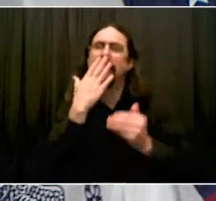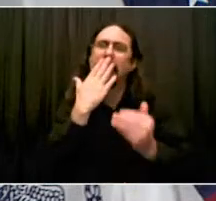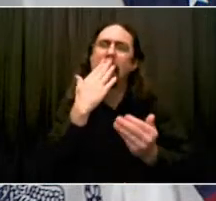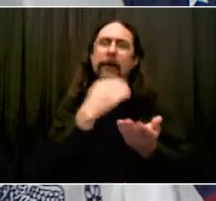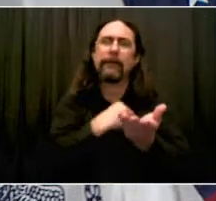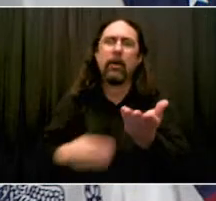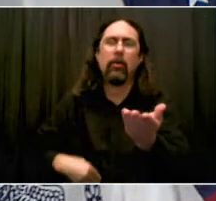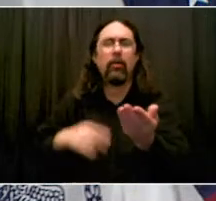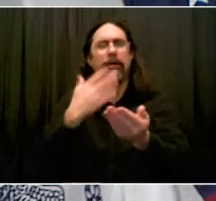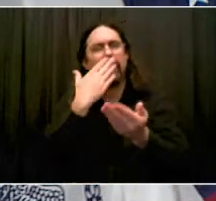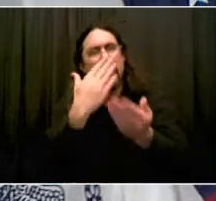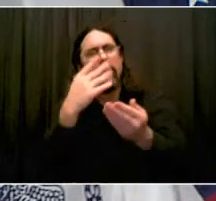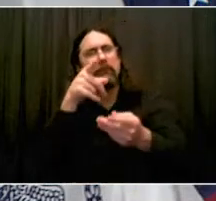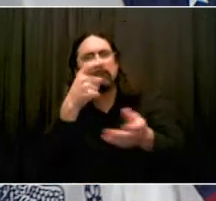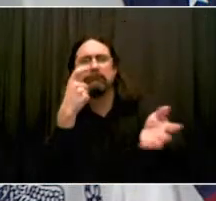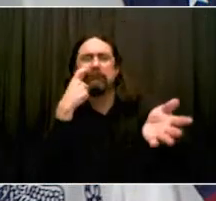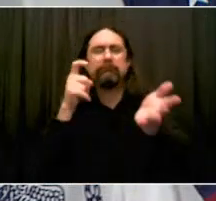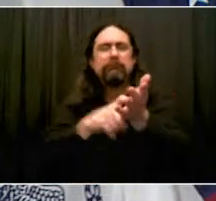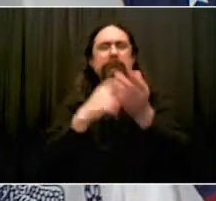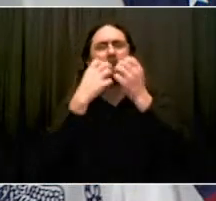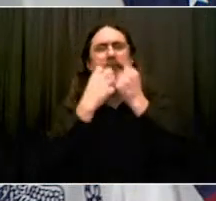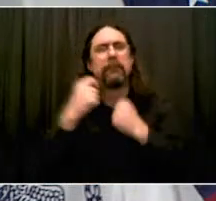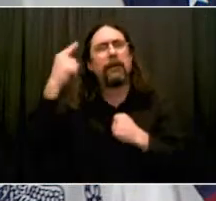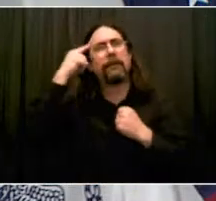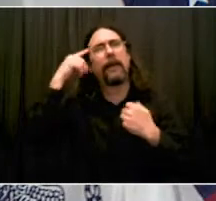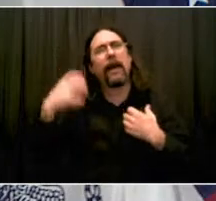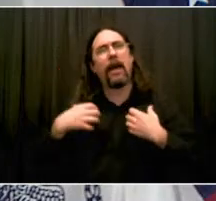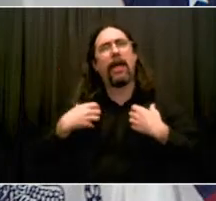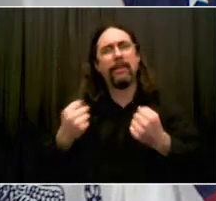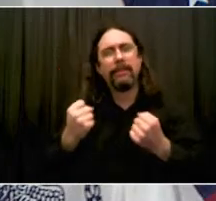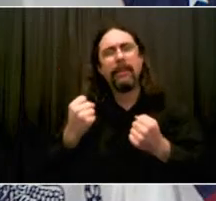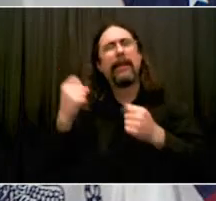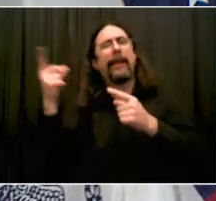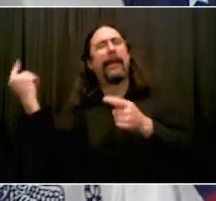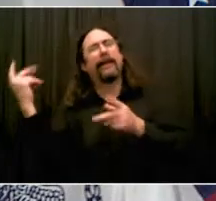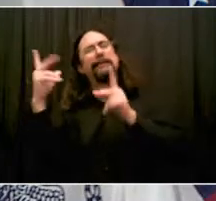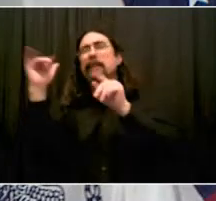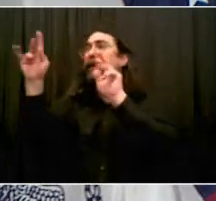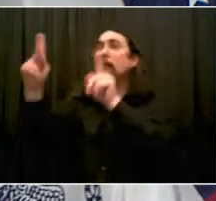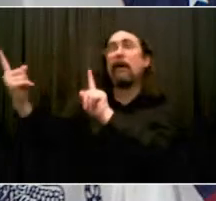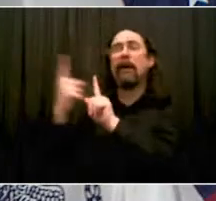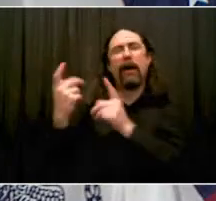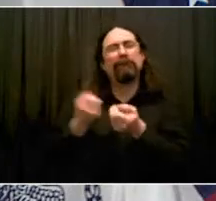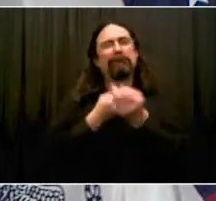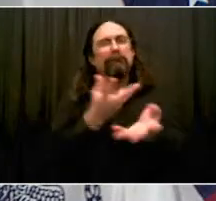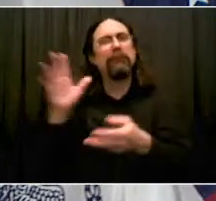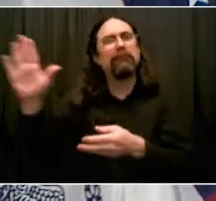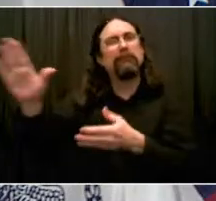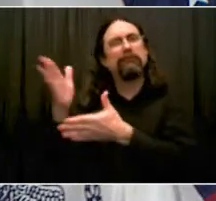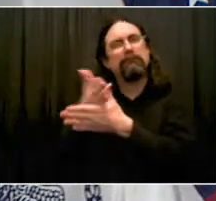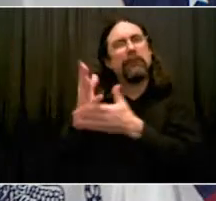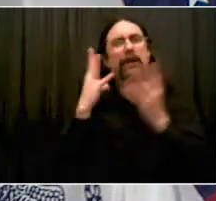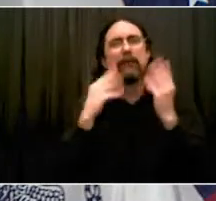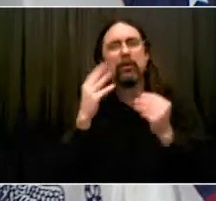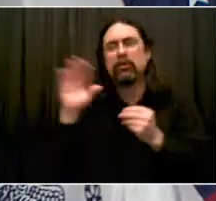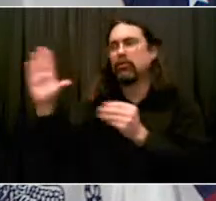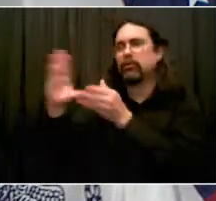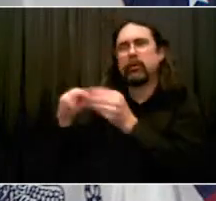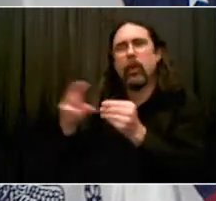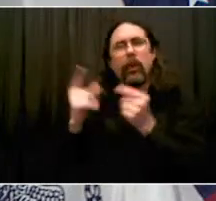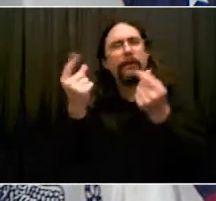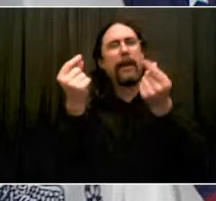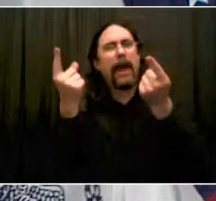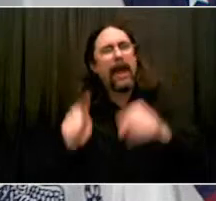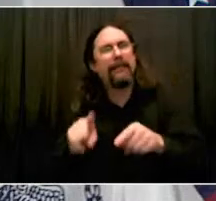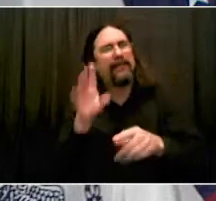And it was so ironic to me that even as it was clear that efforts to destigmatize had helped so many people to feel it was time